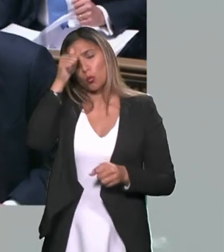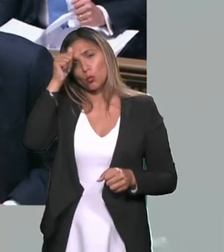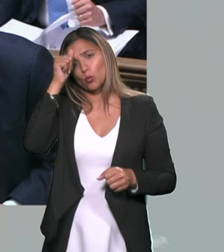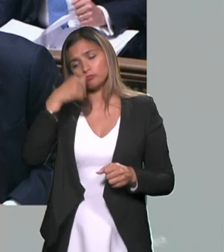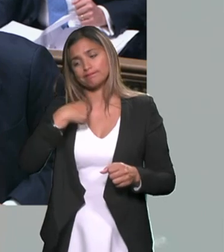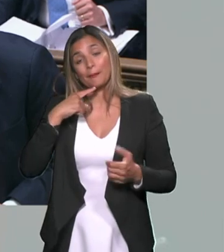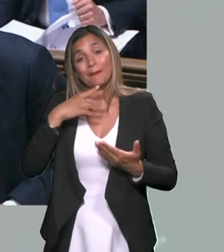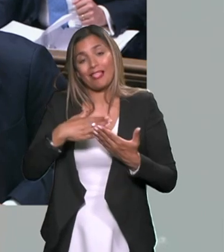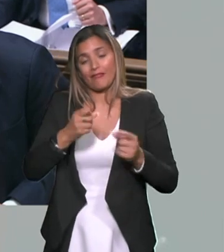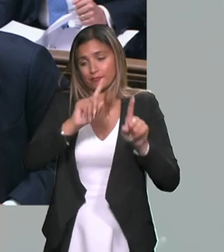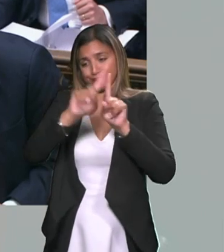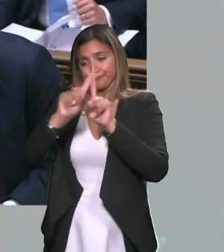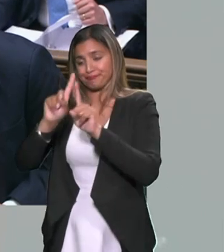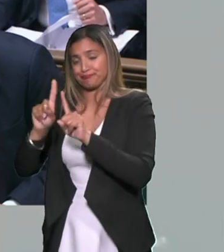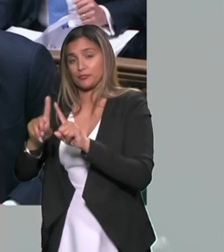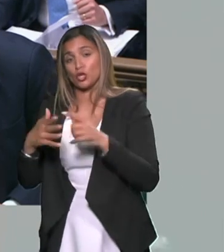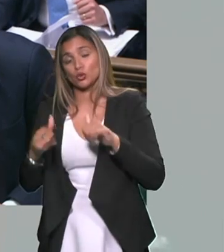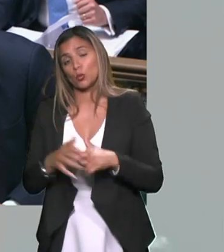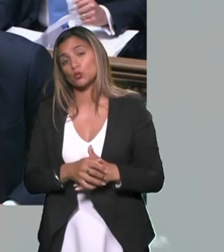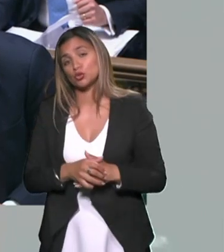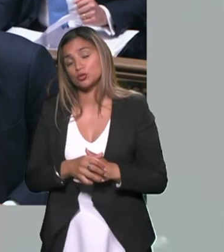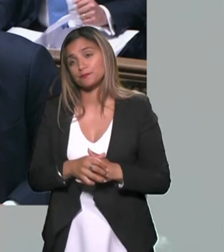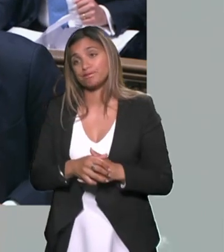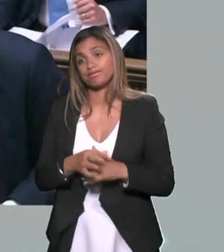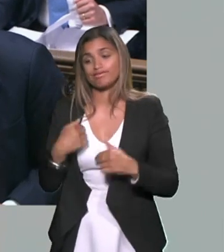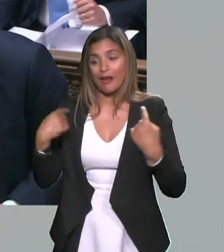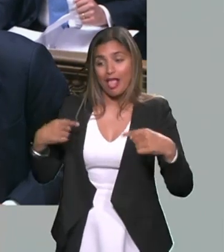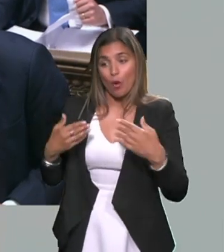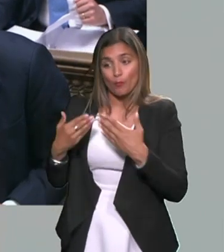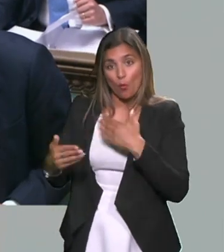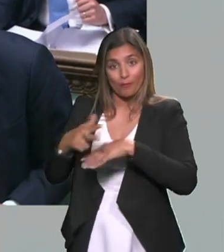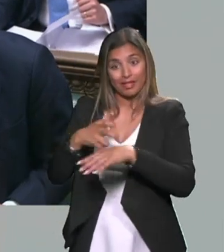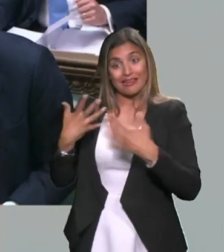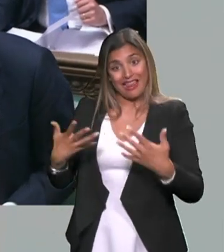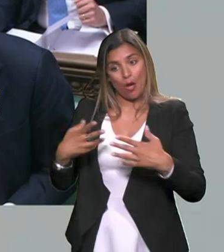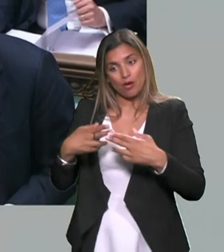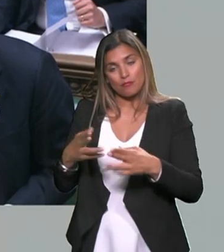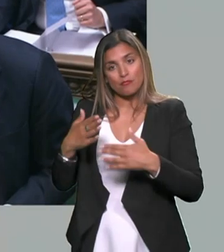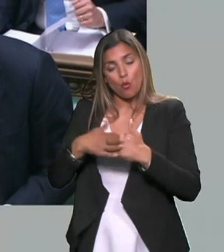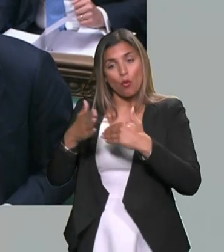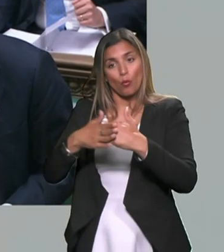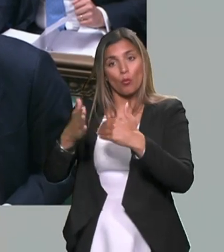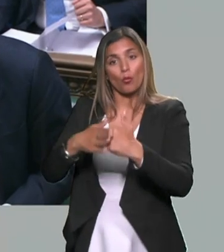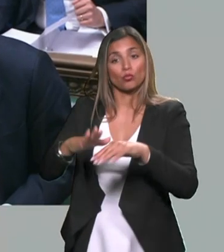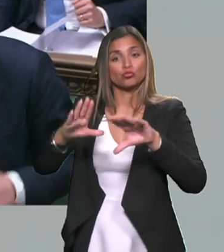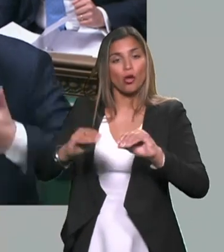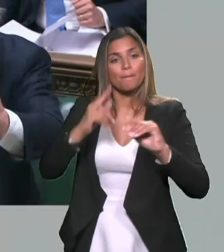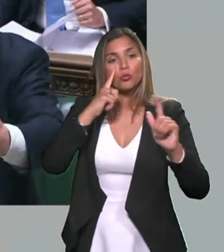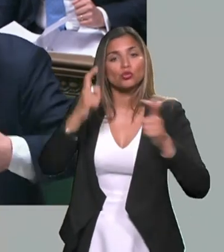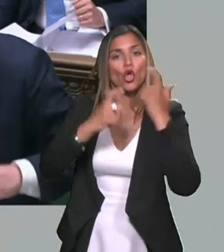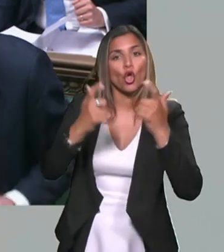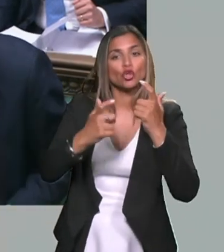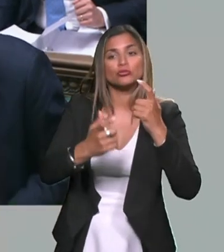solutions. But one of them is unquestionably allowing the police to do more stop and search, and making sure you have more police out on the street. And that's